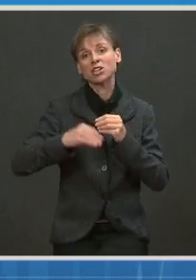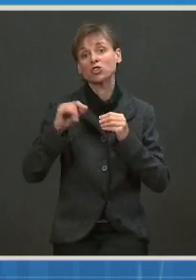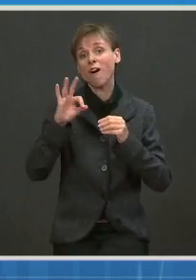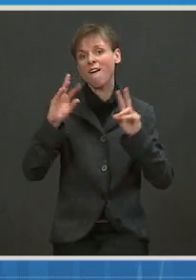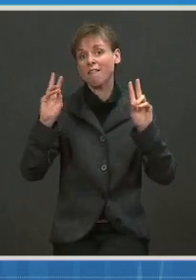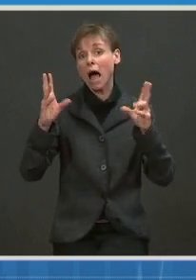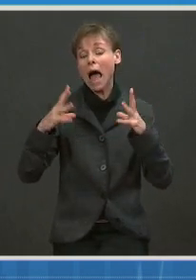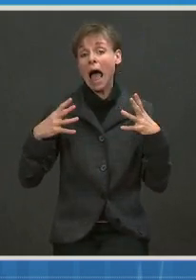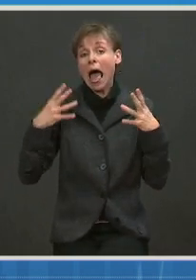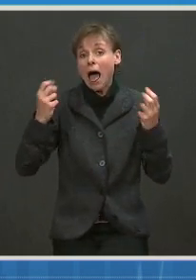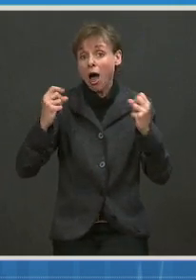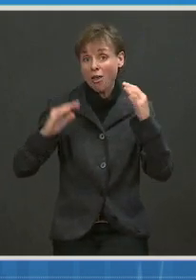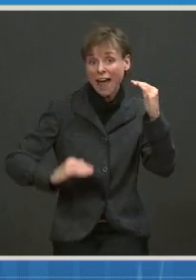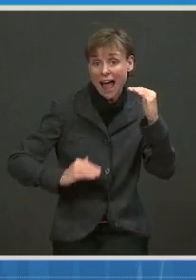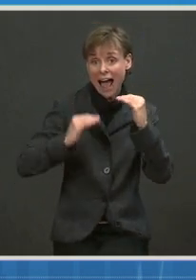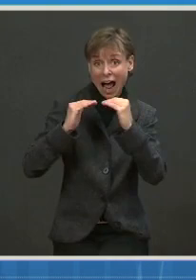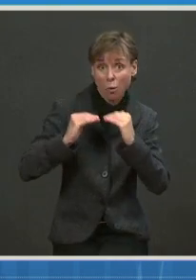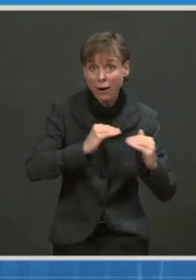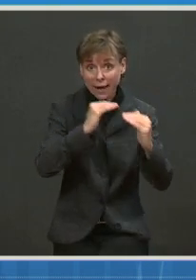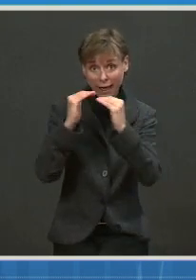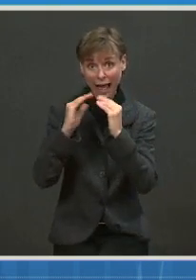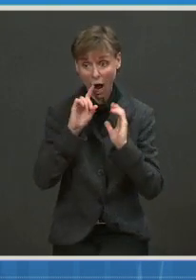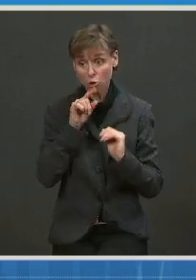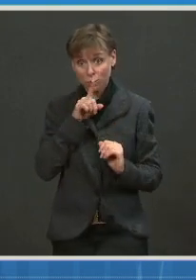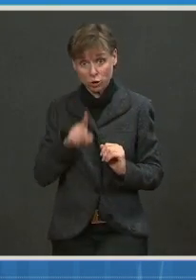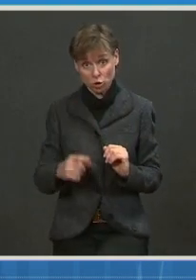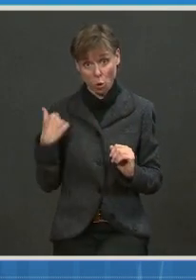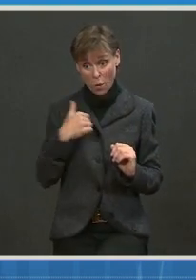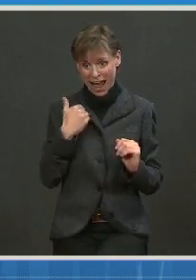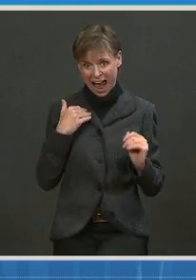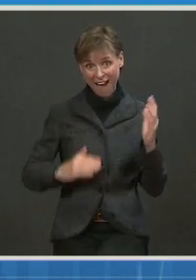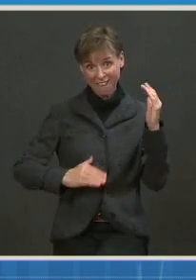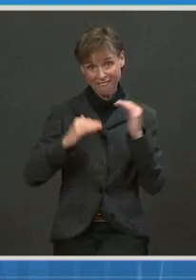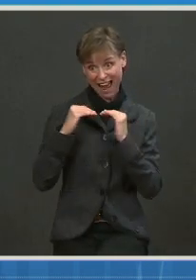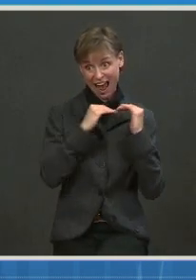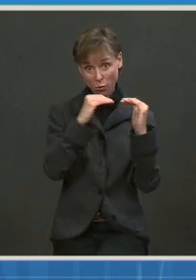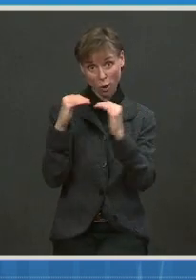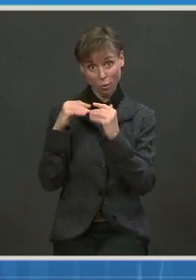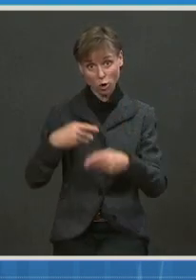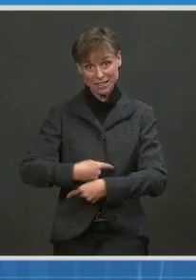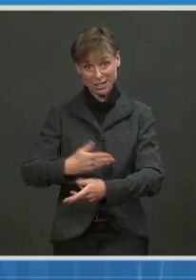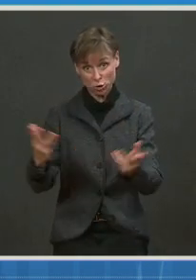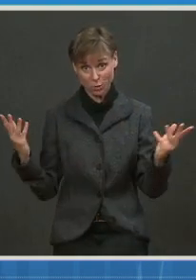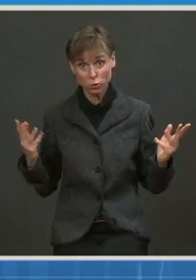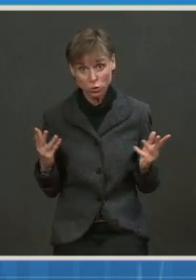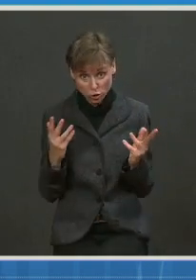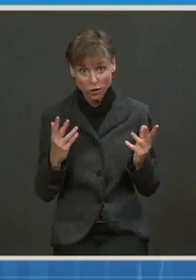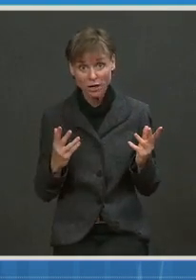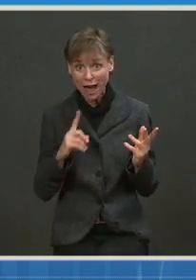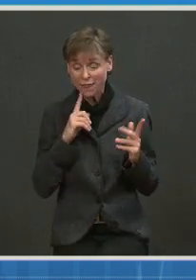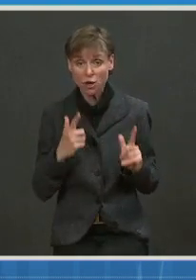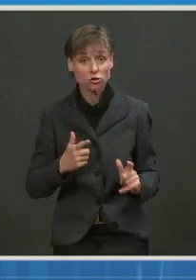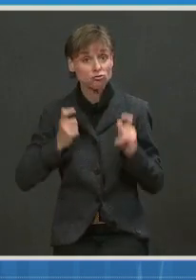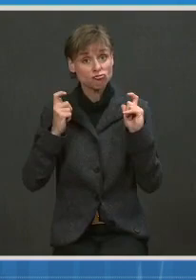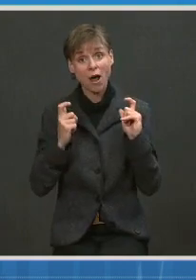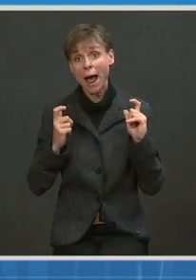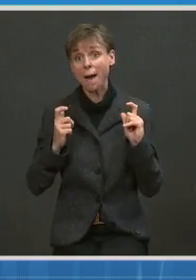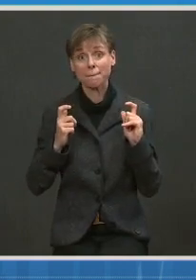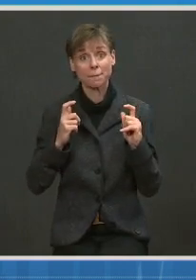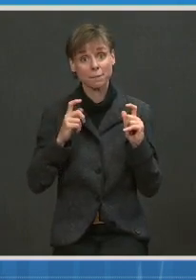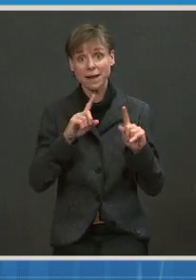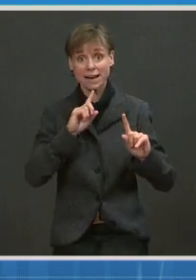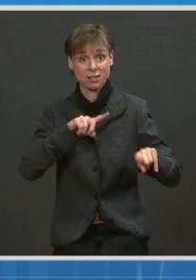use these tests to ensure that we have equitable distribution, that there's a rapid turnaround time in all of these settings,